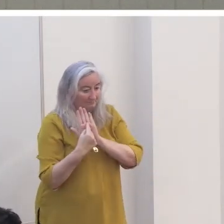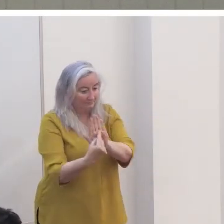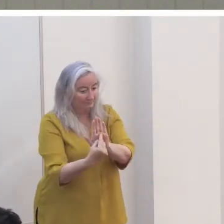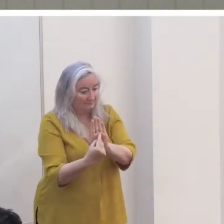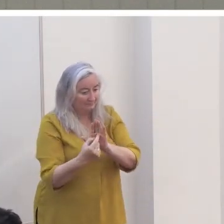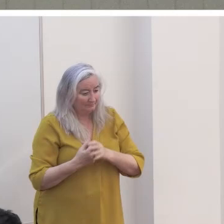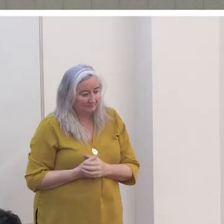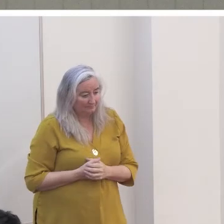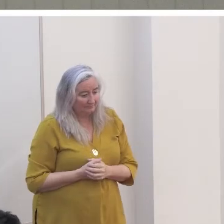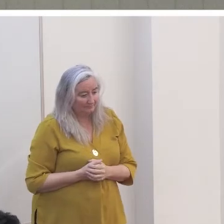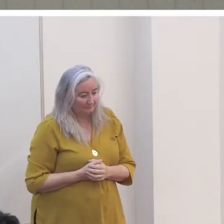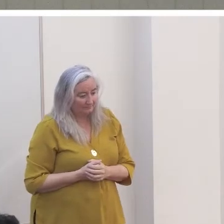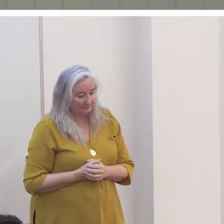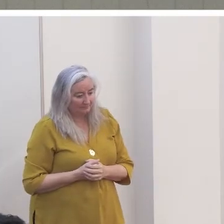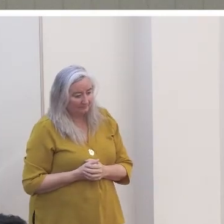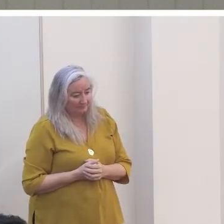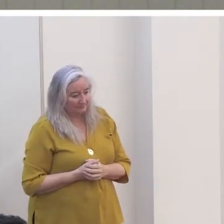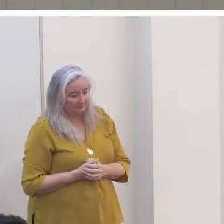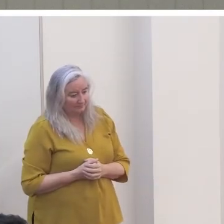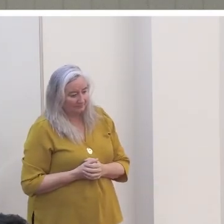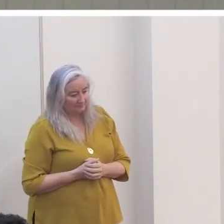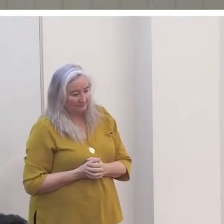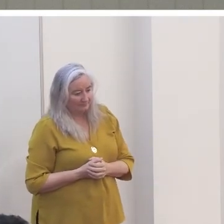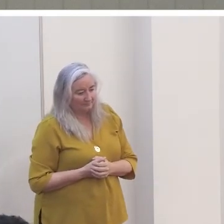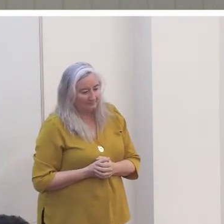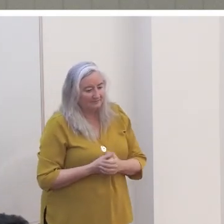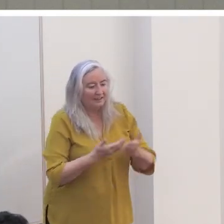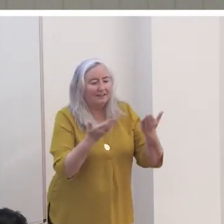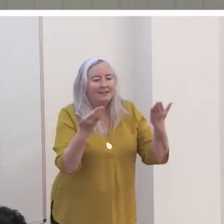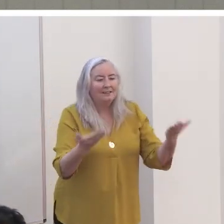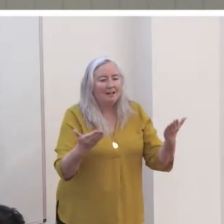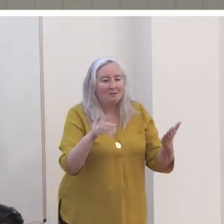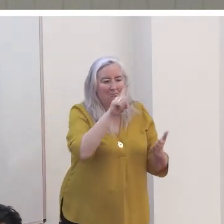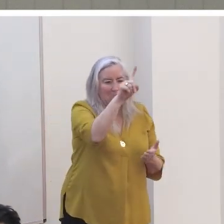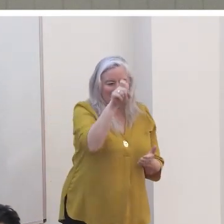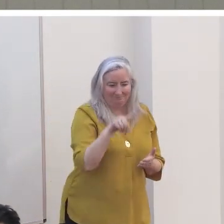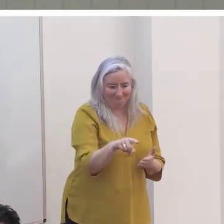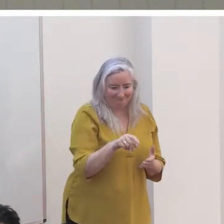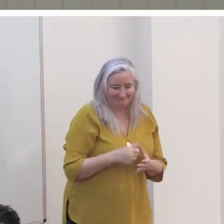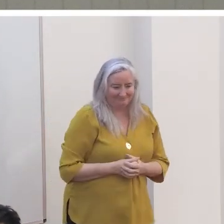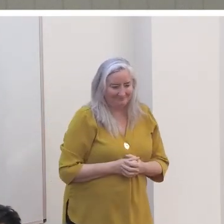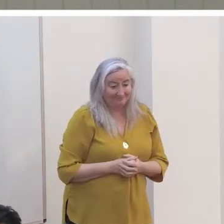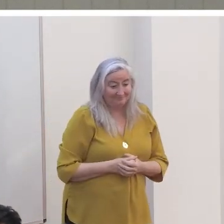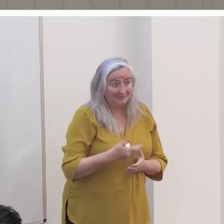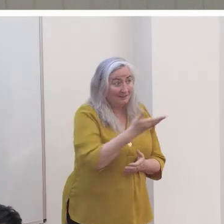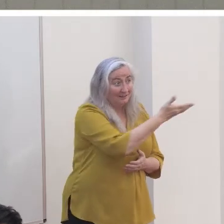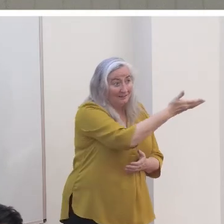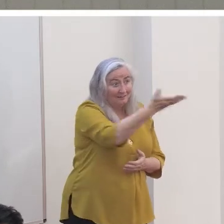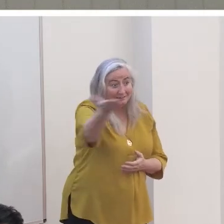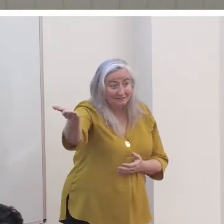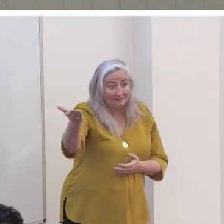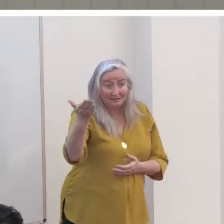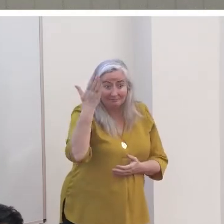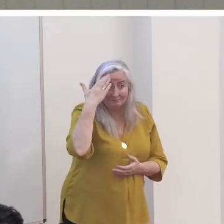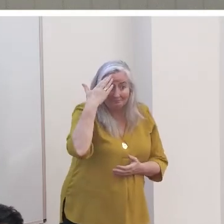either. But I can tell you one of the definitions is procedural